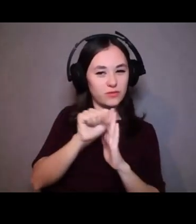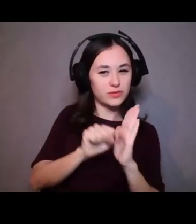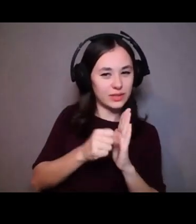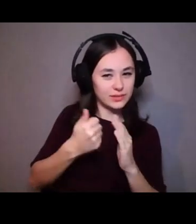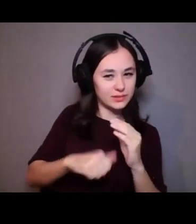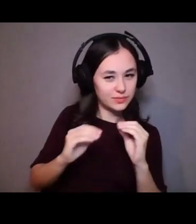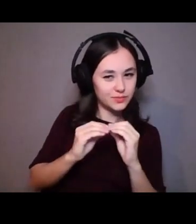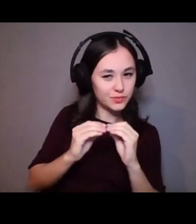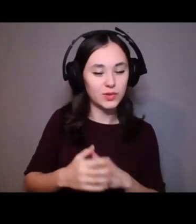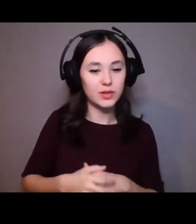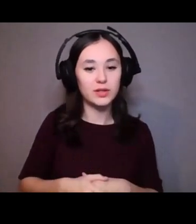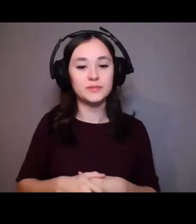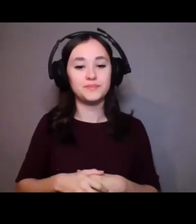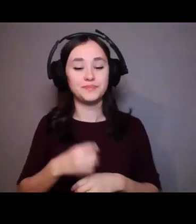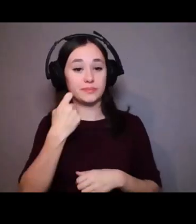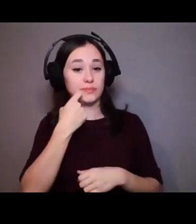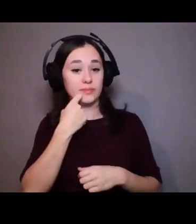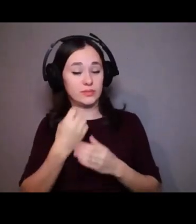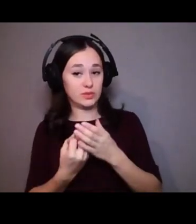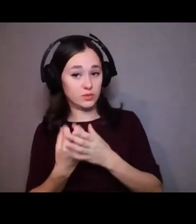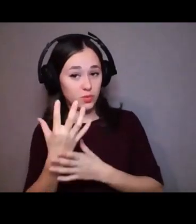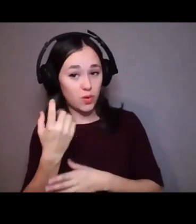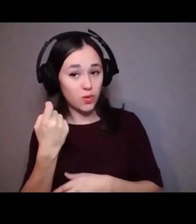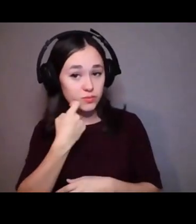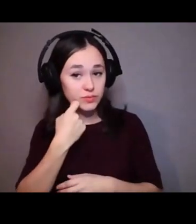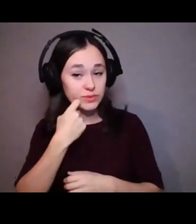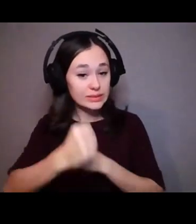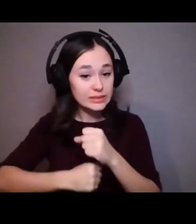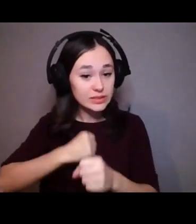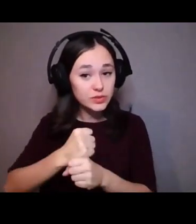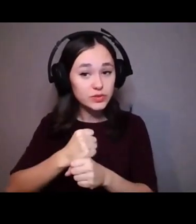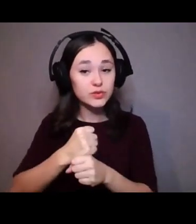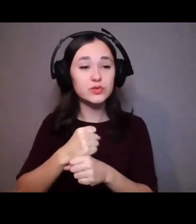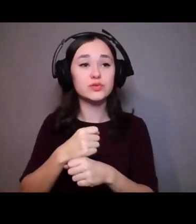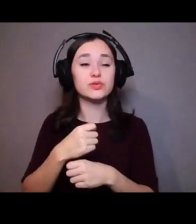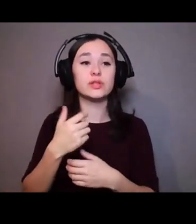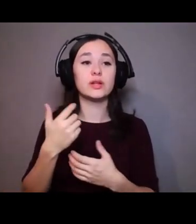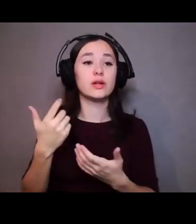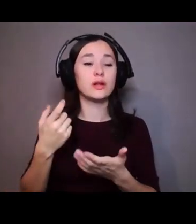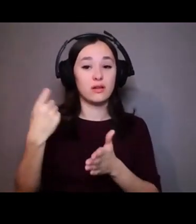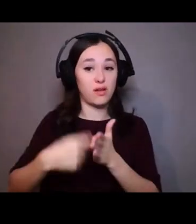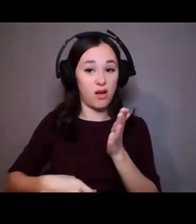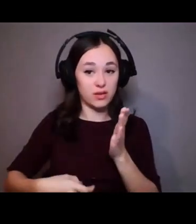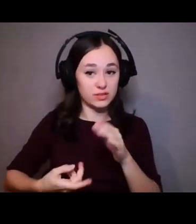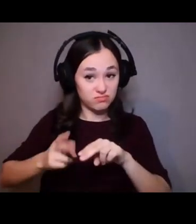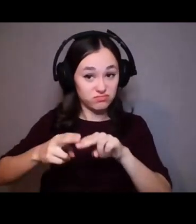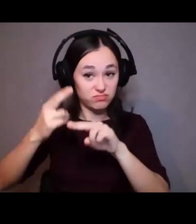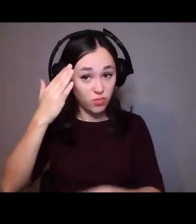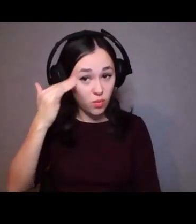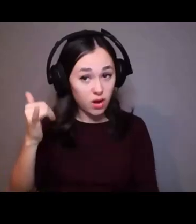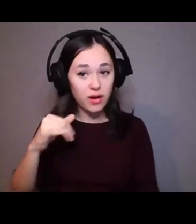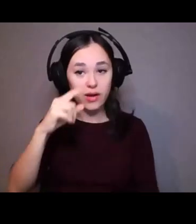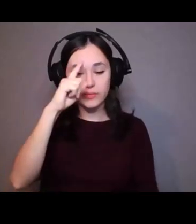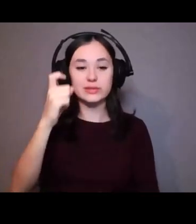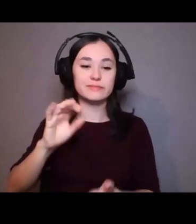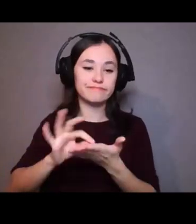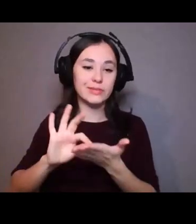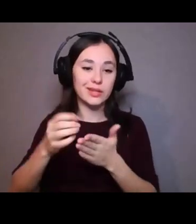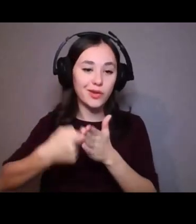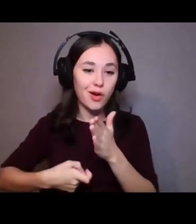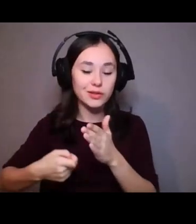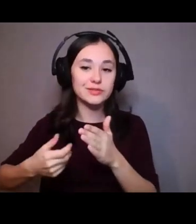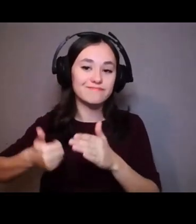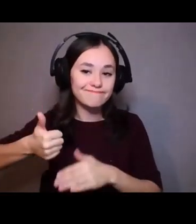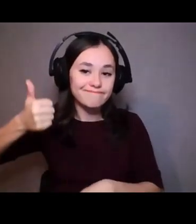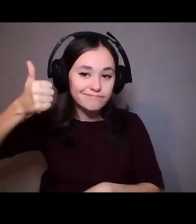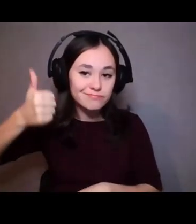Recent growth in recent years has been driven, in Medicaid spending has been driven by increasing prices for Medicaid services,